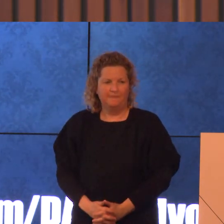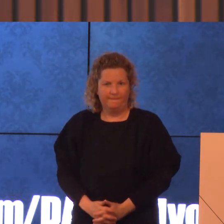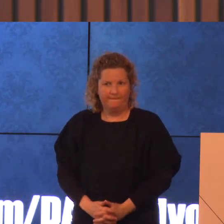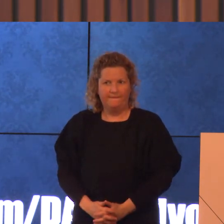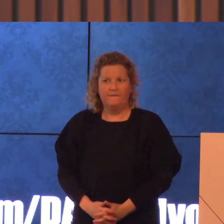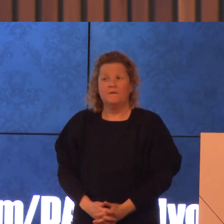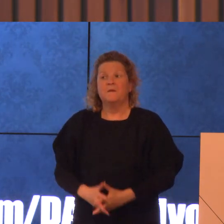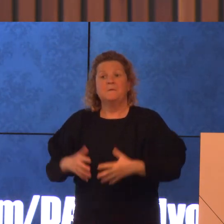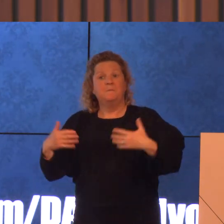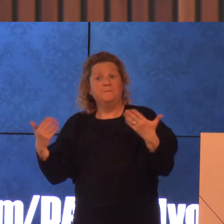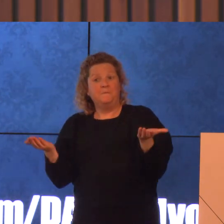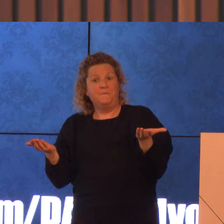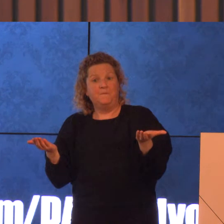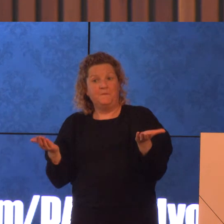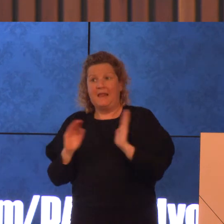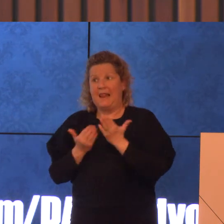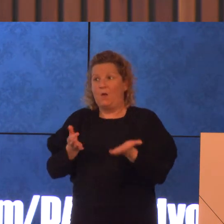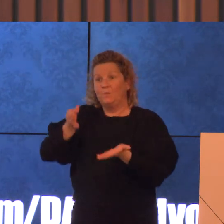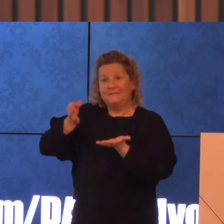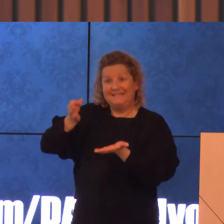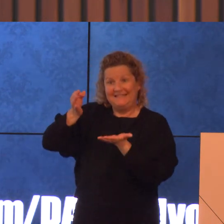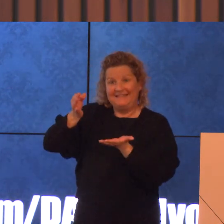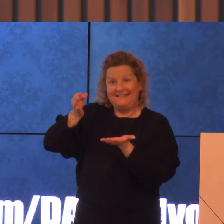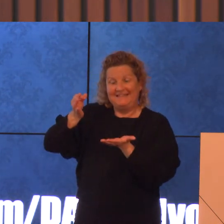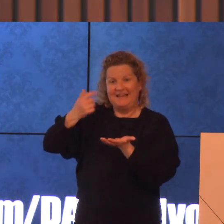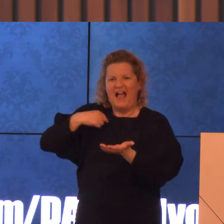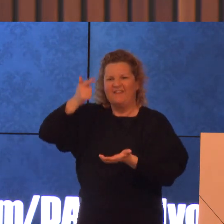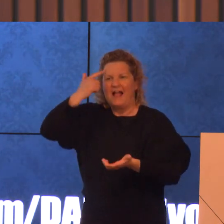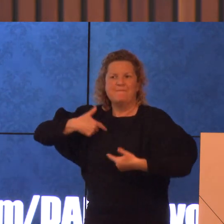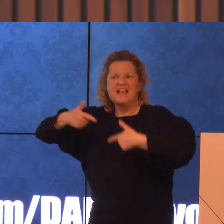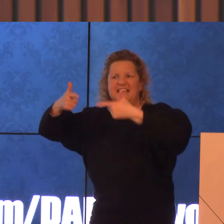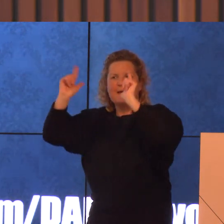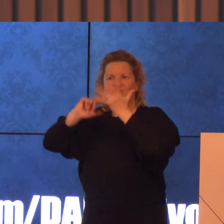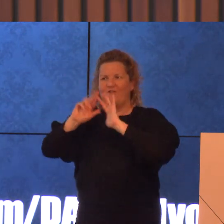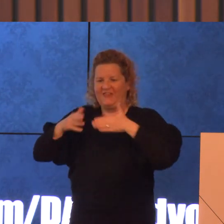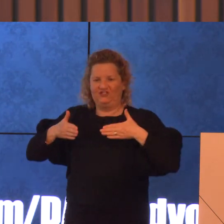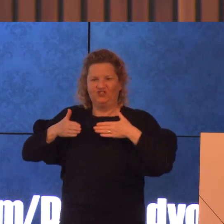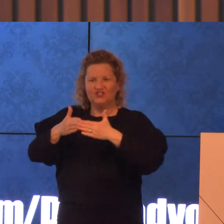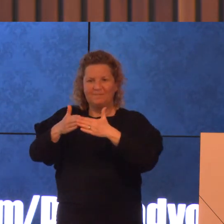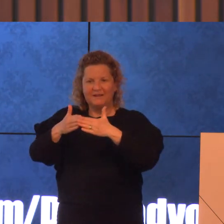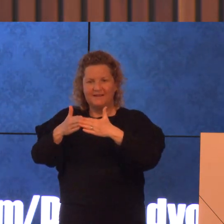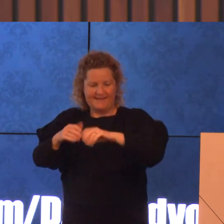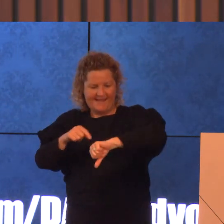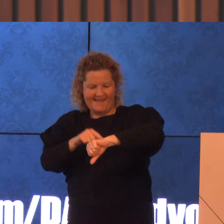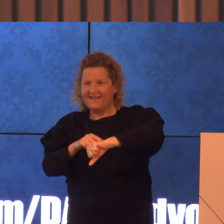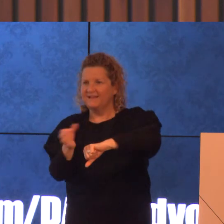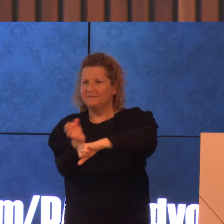Without further ado, we have now moved to morning tea, and I think as captain of this ship, I've kept us on